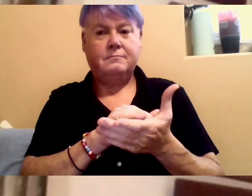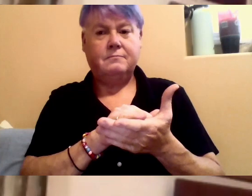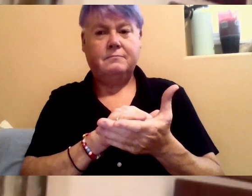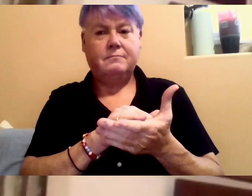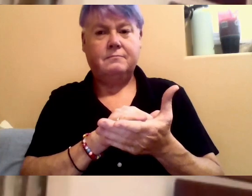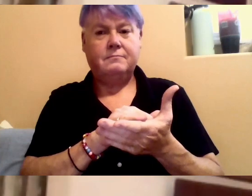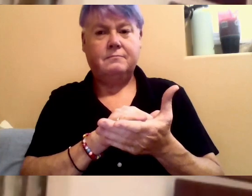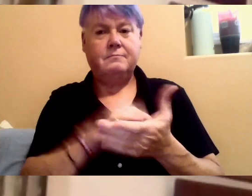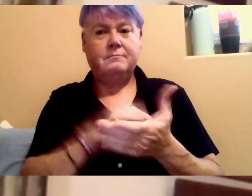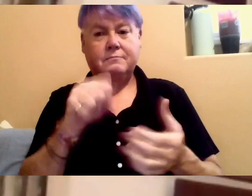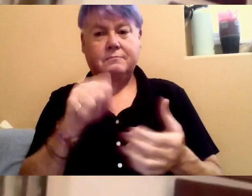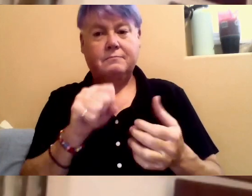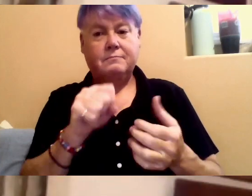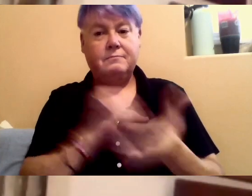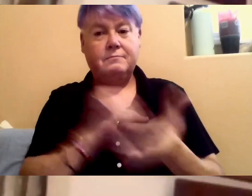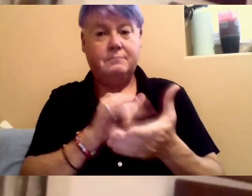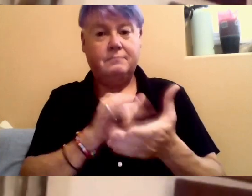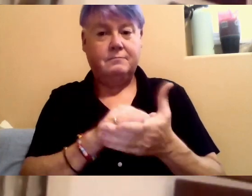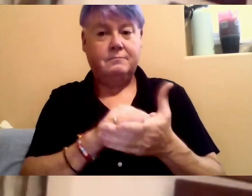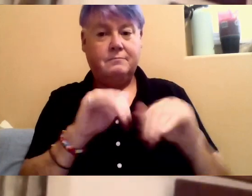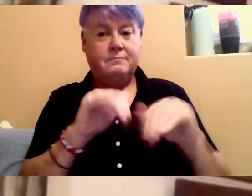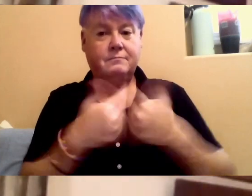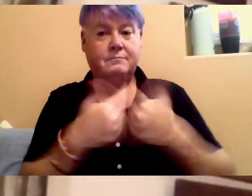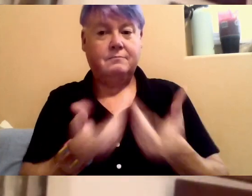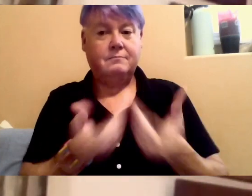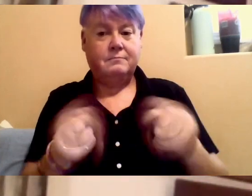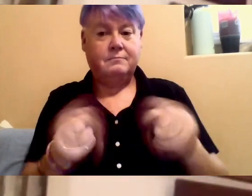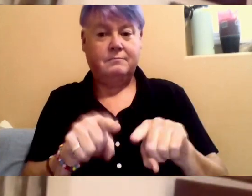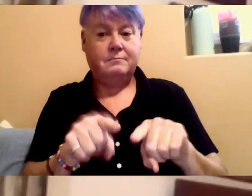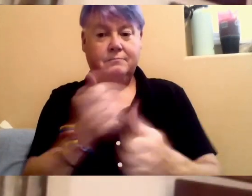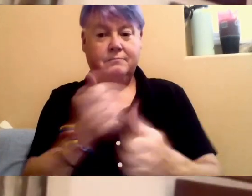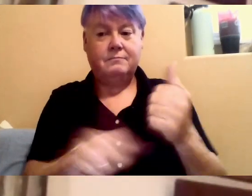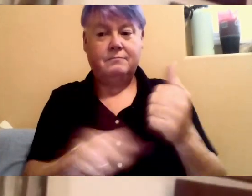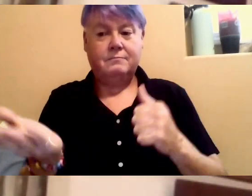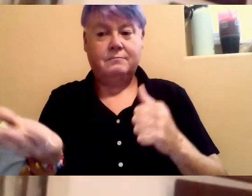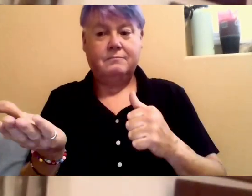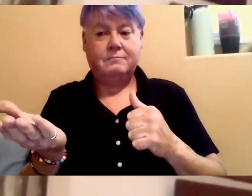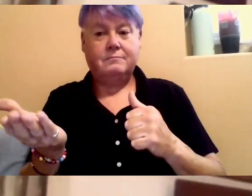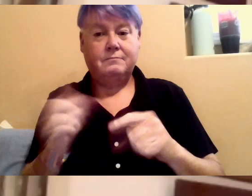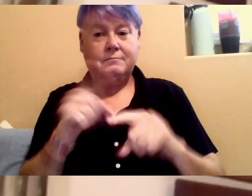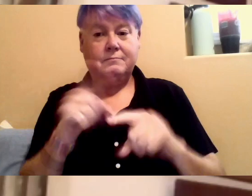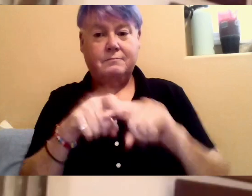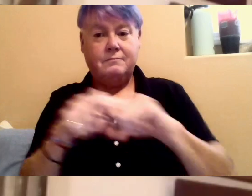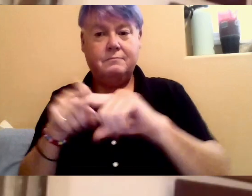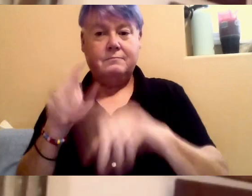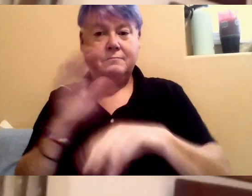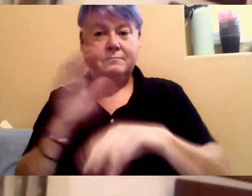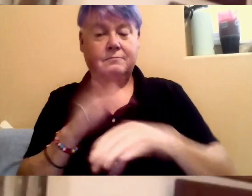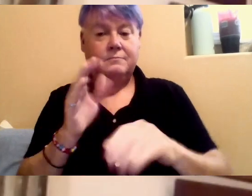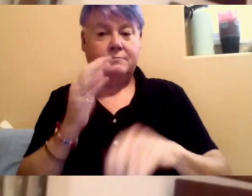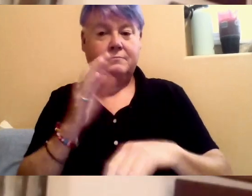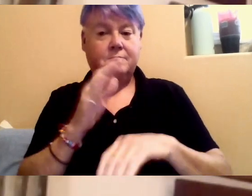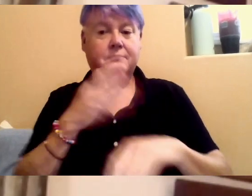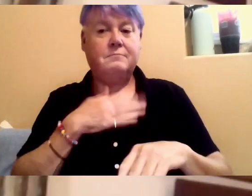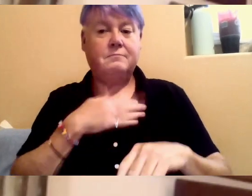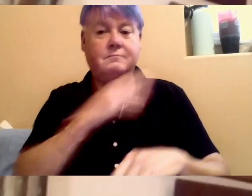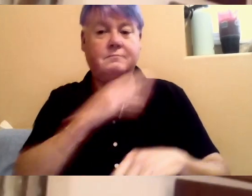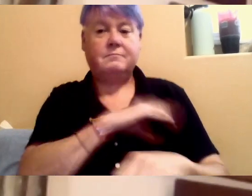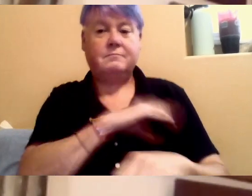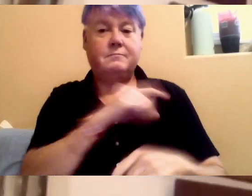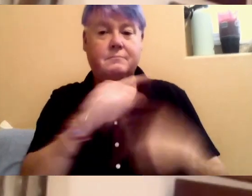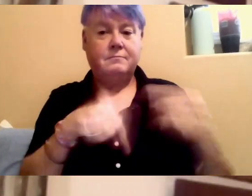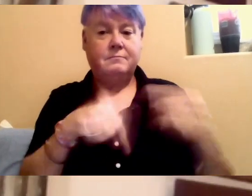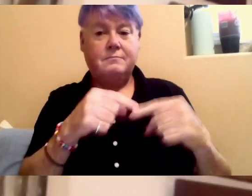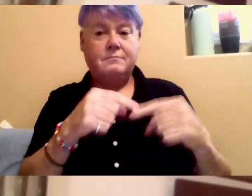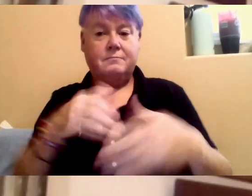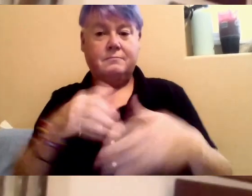Yeah, so that's basically how it goes. Everything hinges around them. When I wrote The Other Side of the Bridge, I